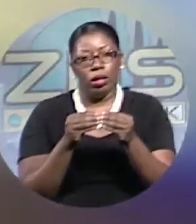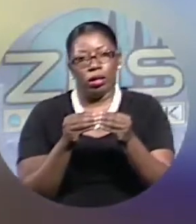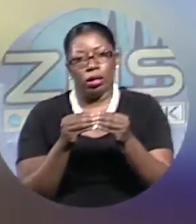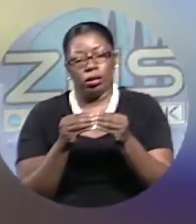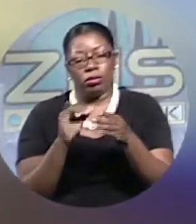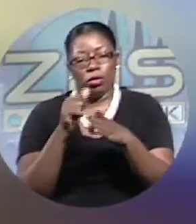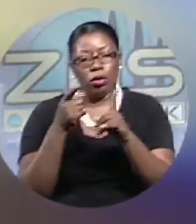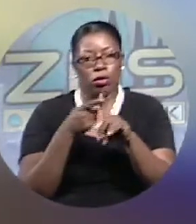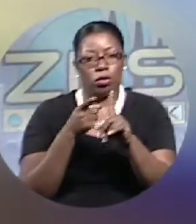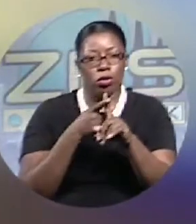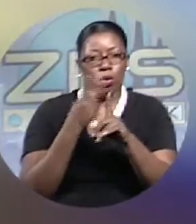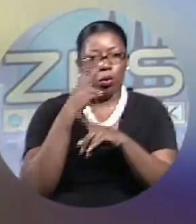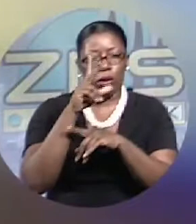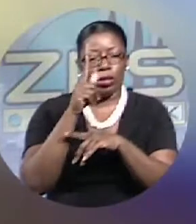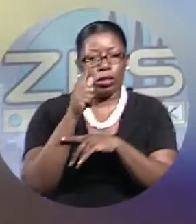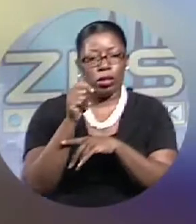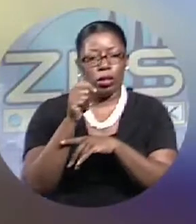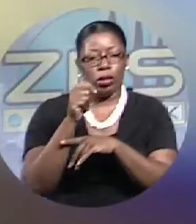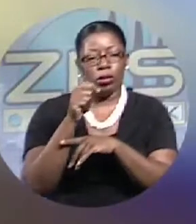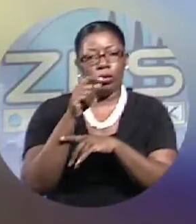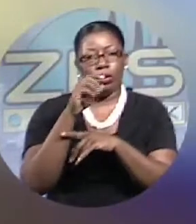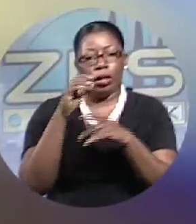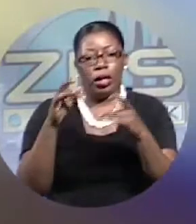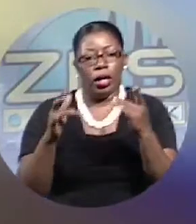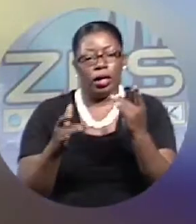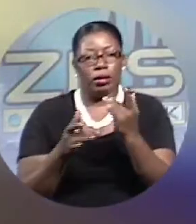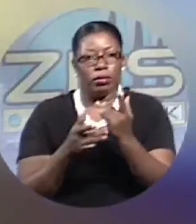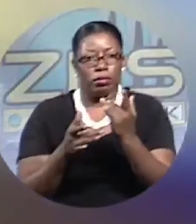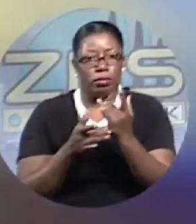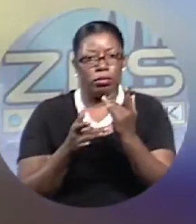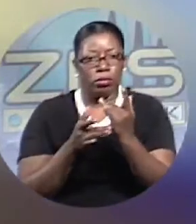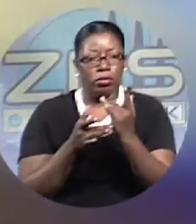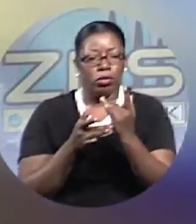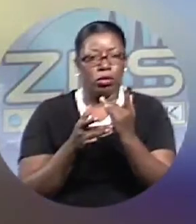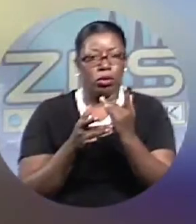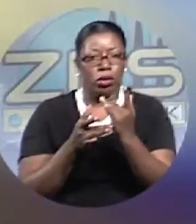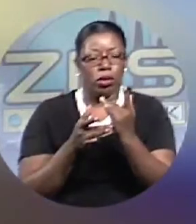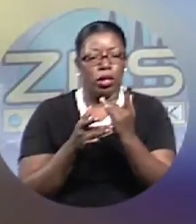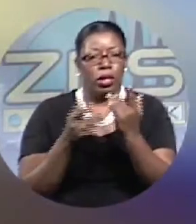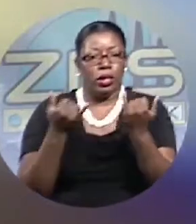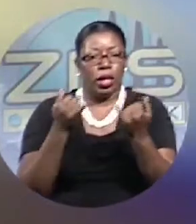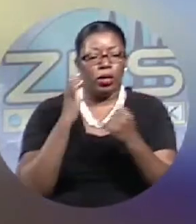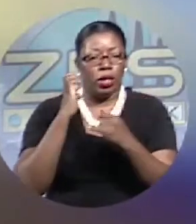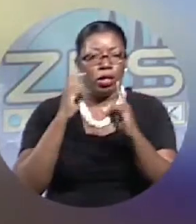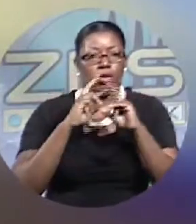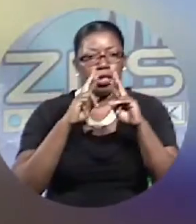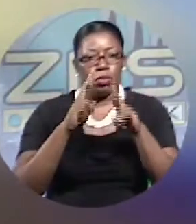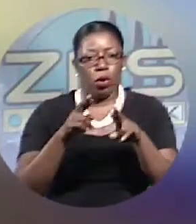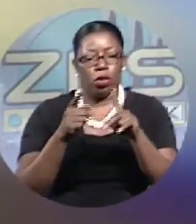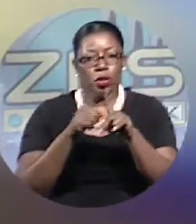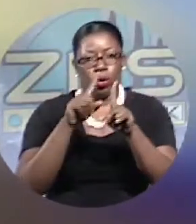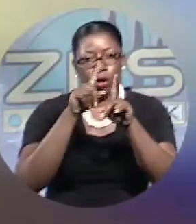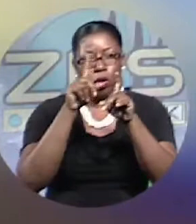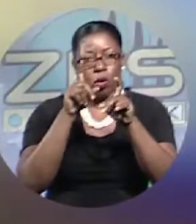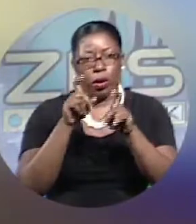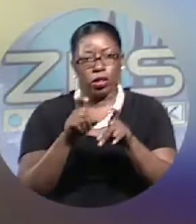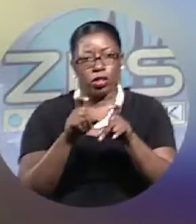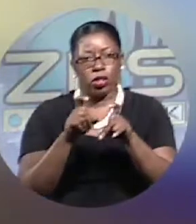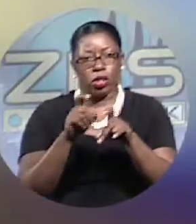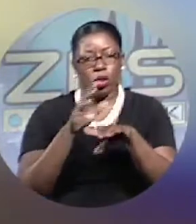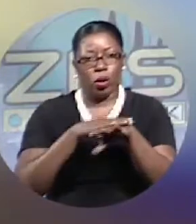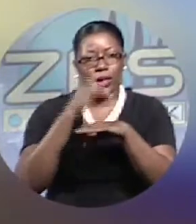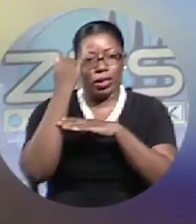though he didn't disclose those measures for security reasons. He was responding to a question seeking his feedback on the suggestion